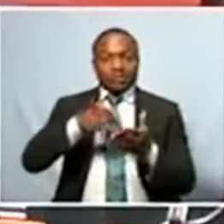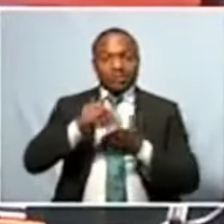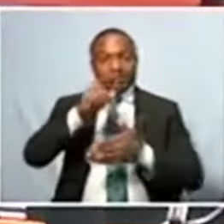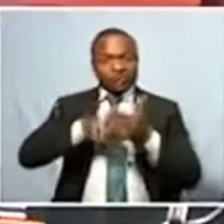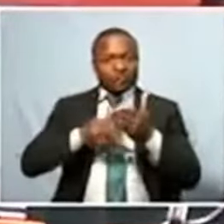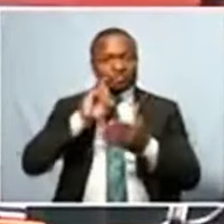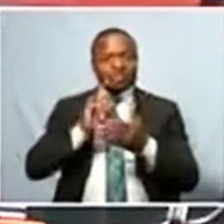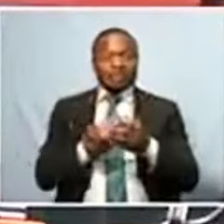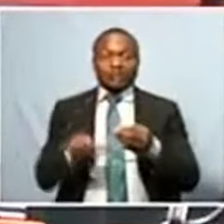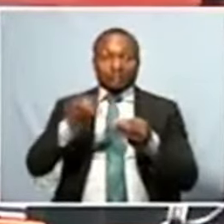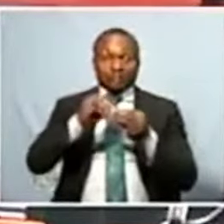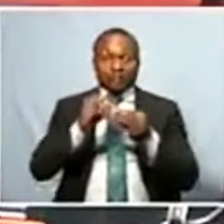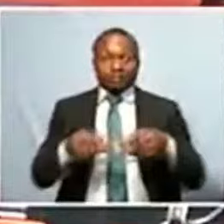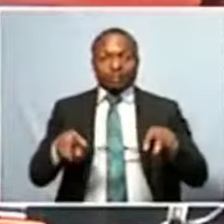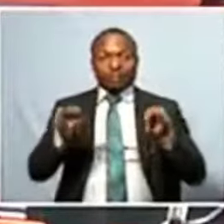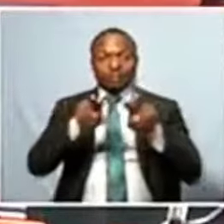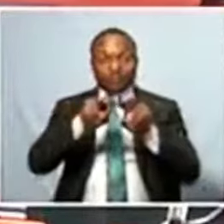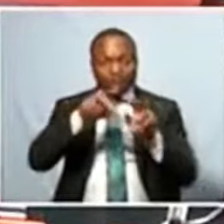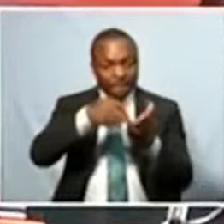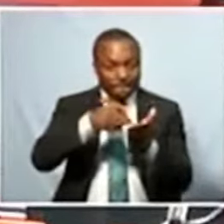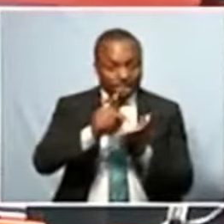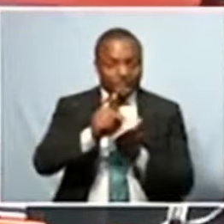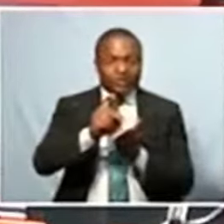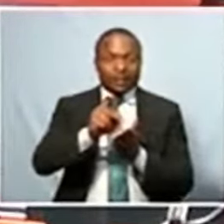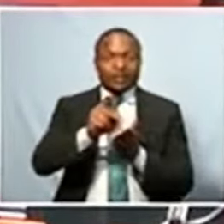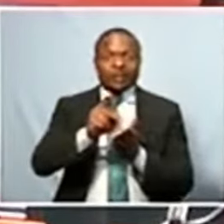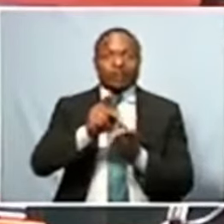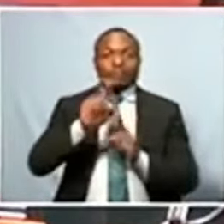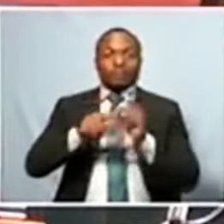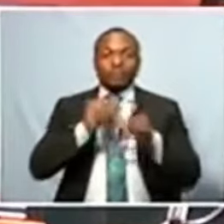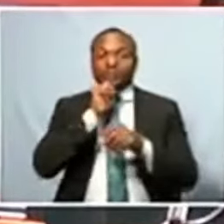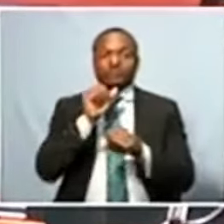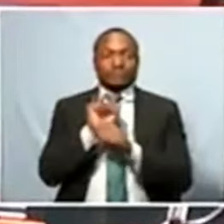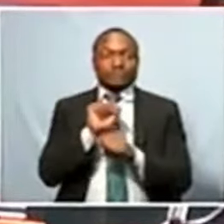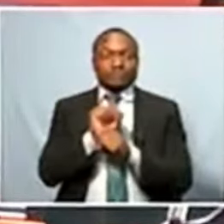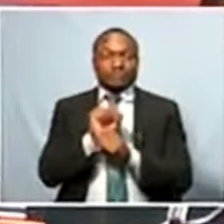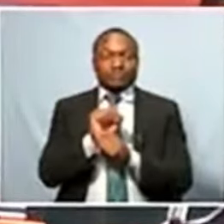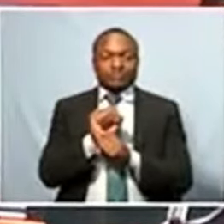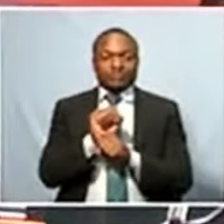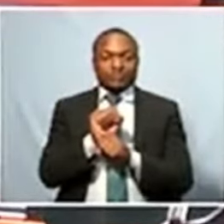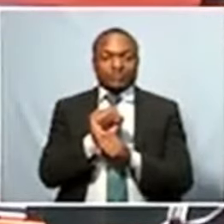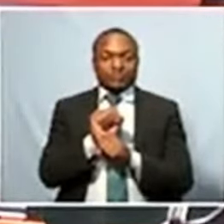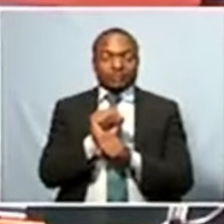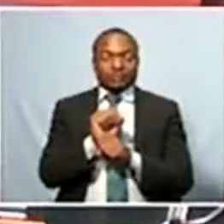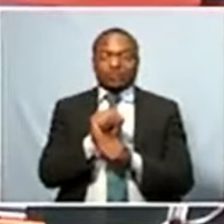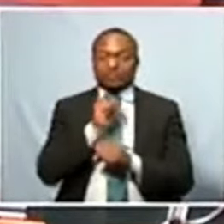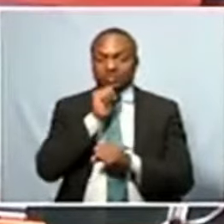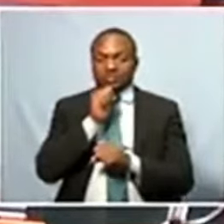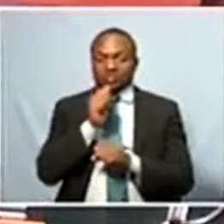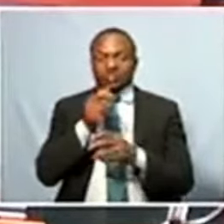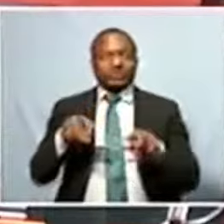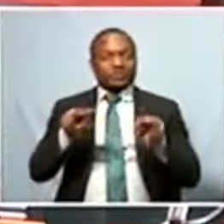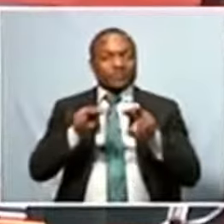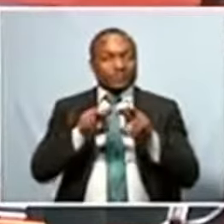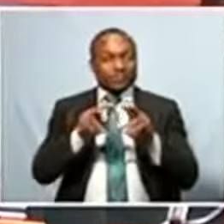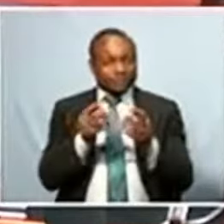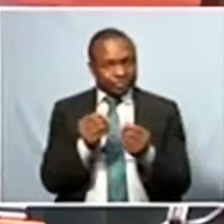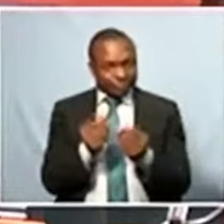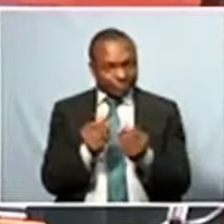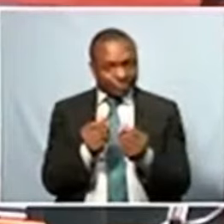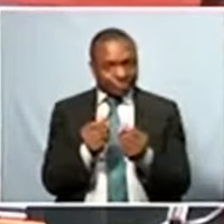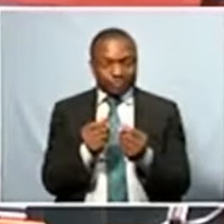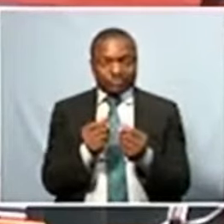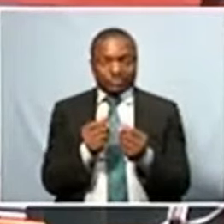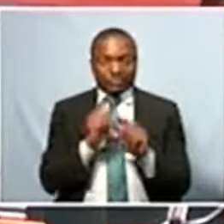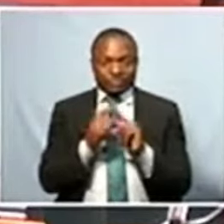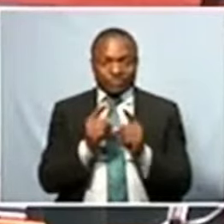add value, and paying dormant people on a deliberate basis is not value for money. It is